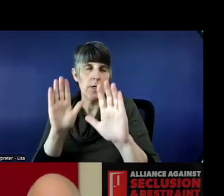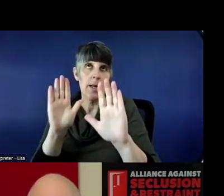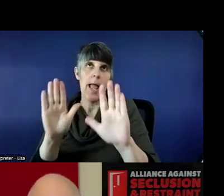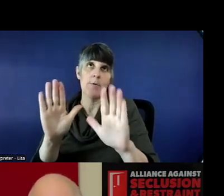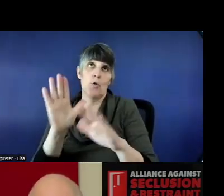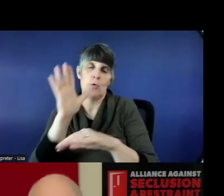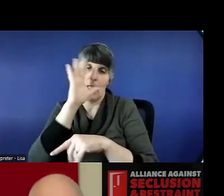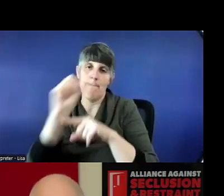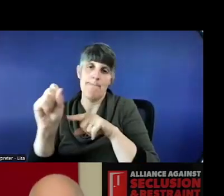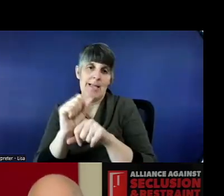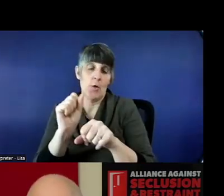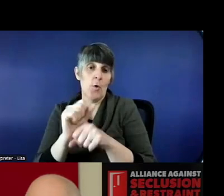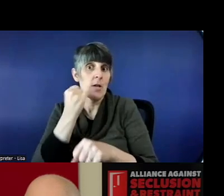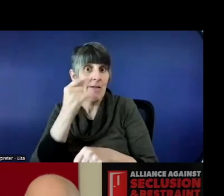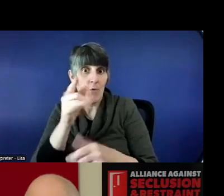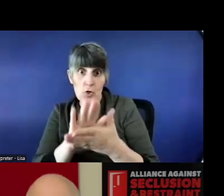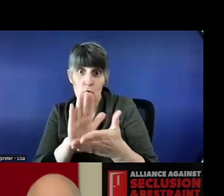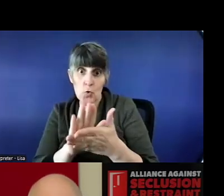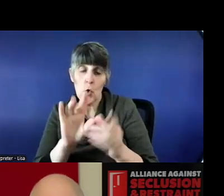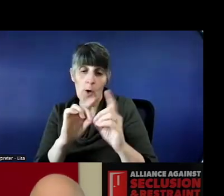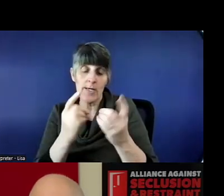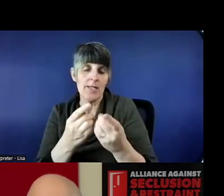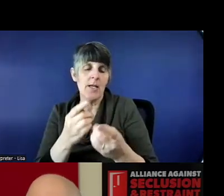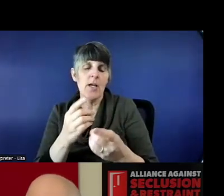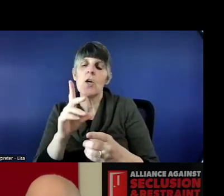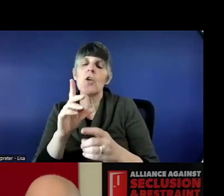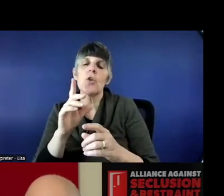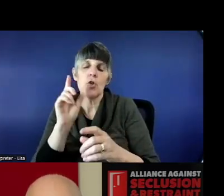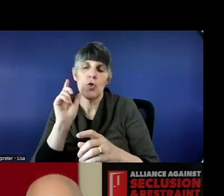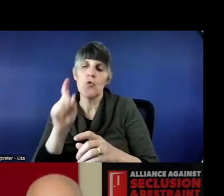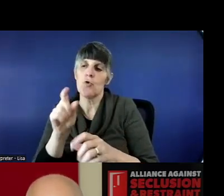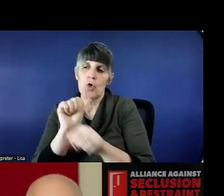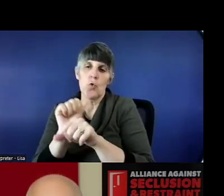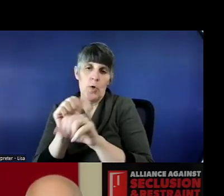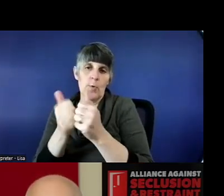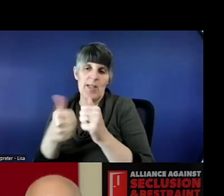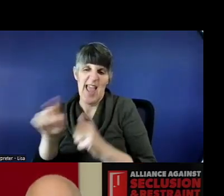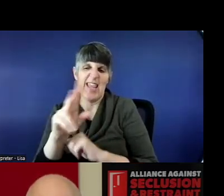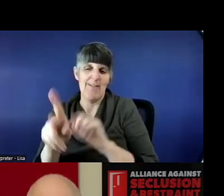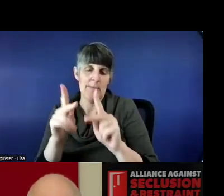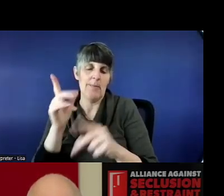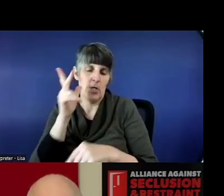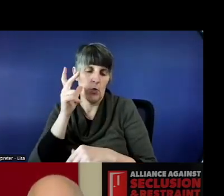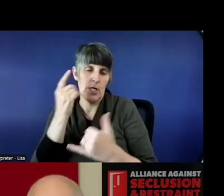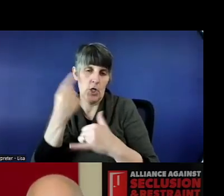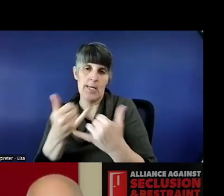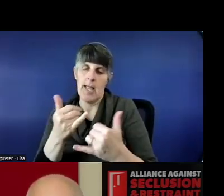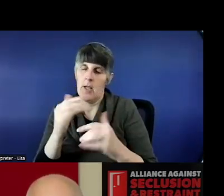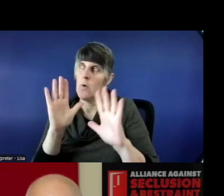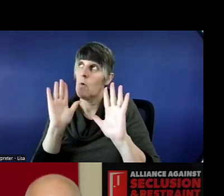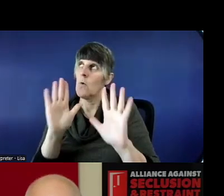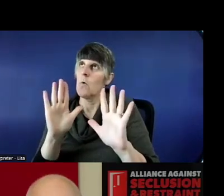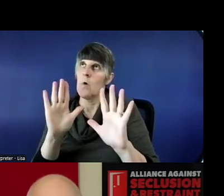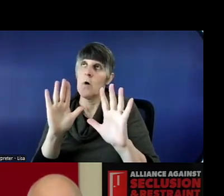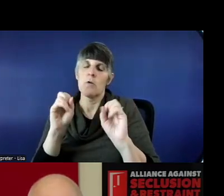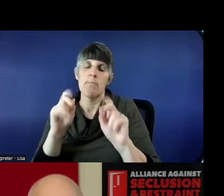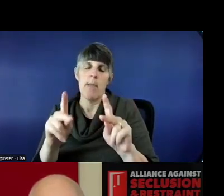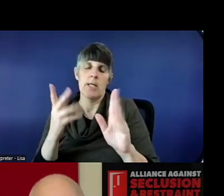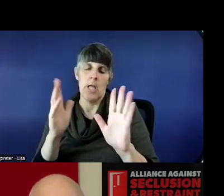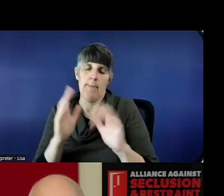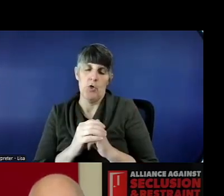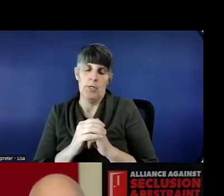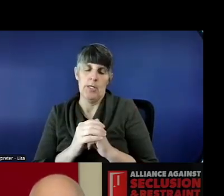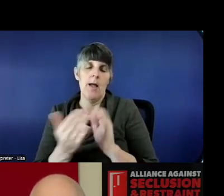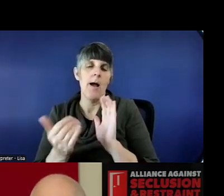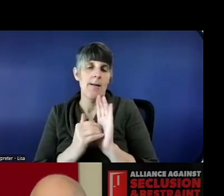work. If you were a school or district, you would do no wrong by working with any of the folks that you're going to hear from today. Tremendous opportunity. So